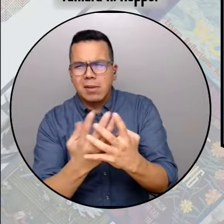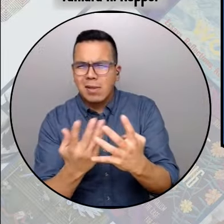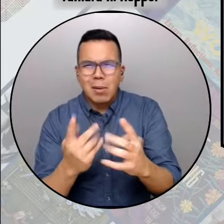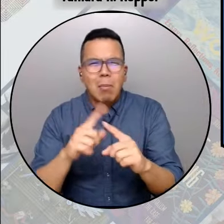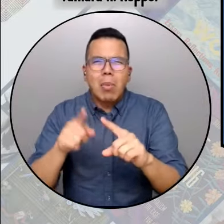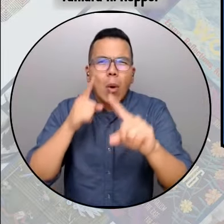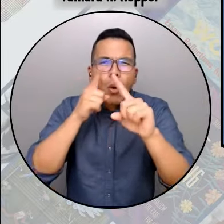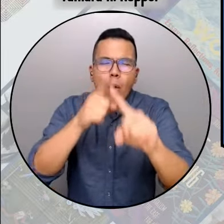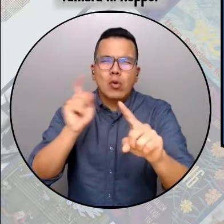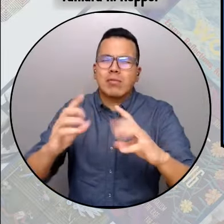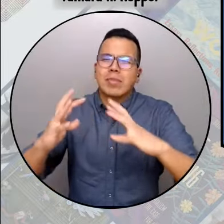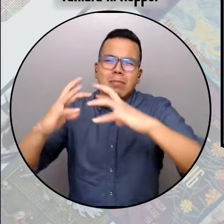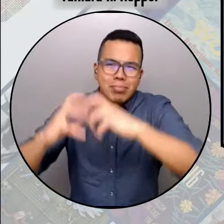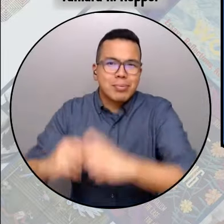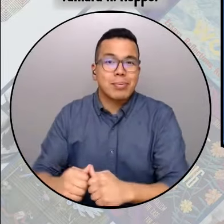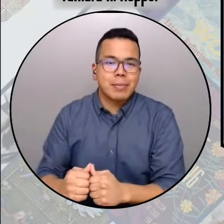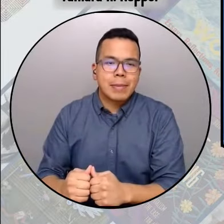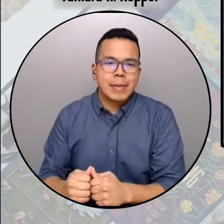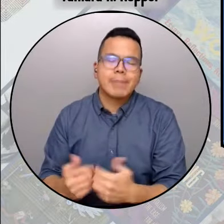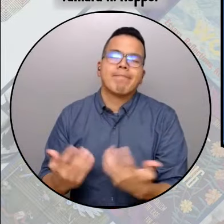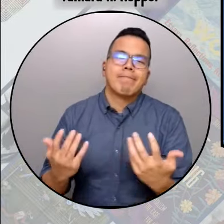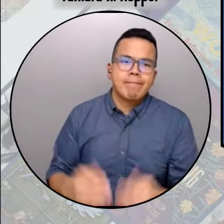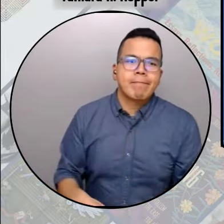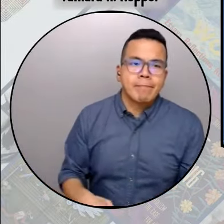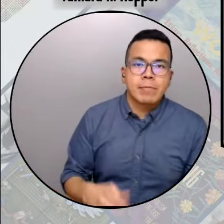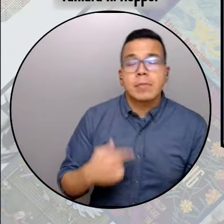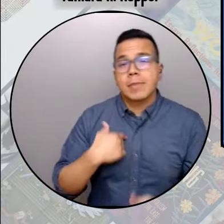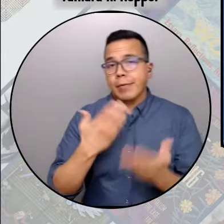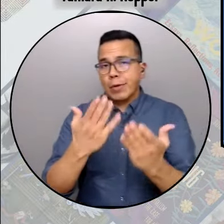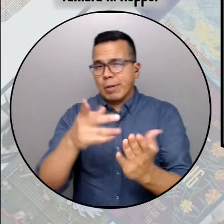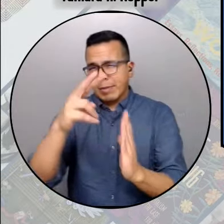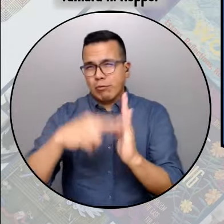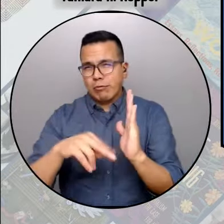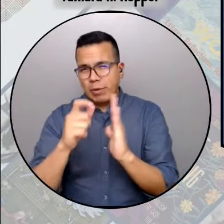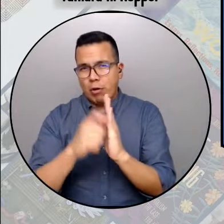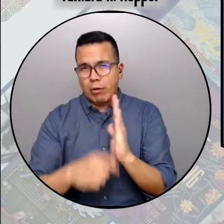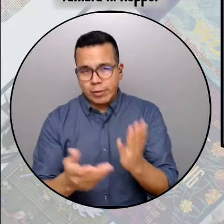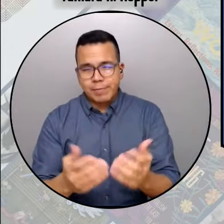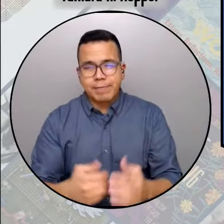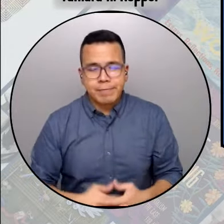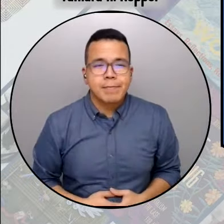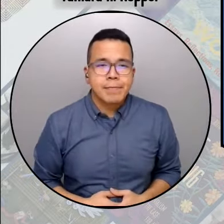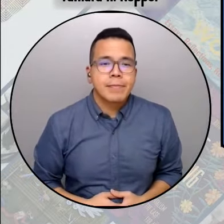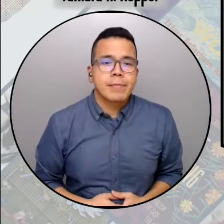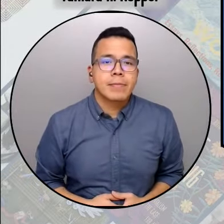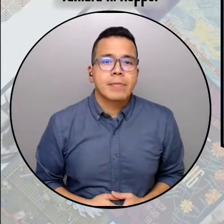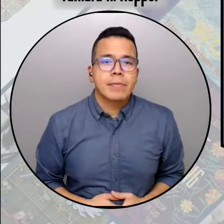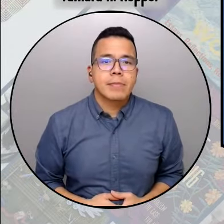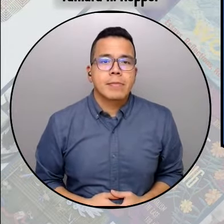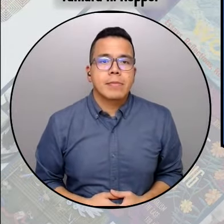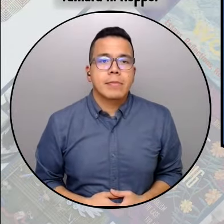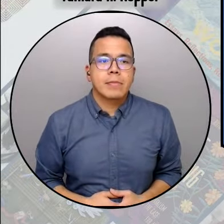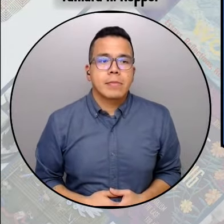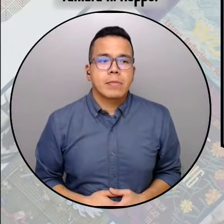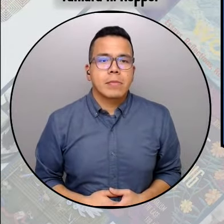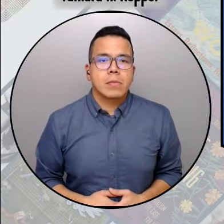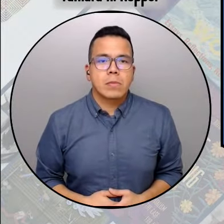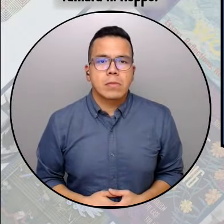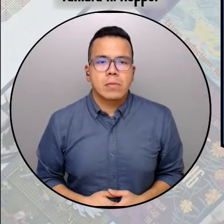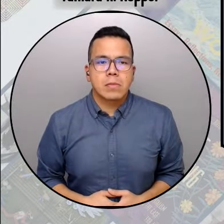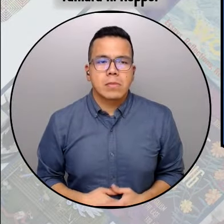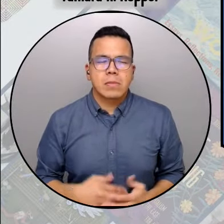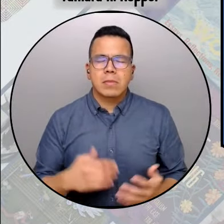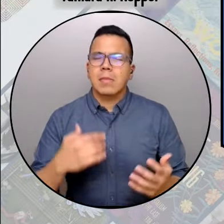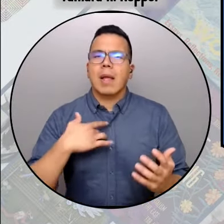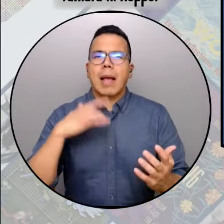right? So I recommend if you haven't to read that article, right? And here it is again. I want you to read it so badly,